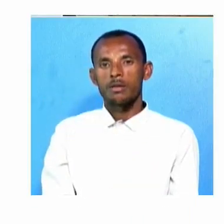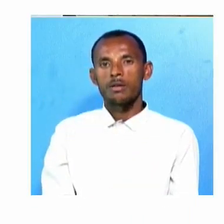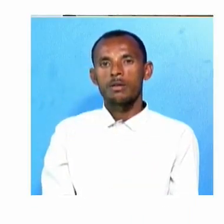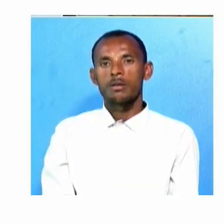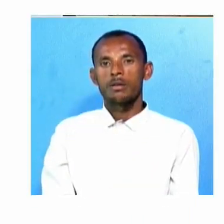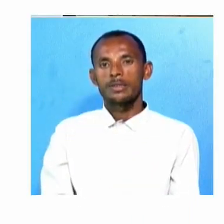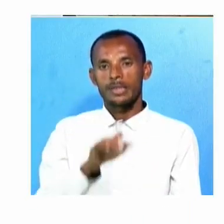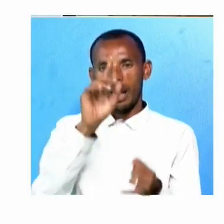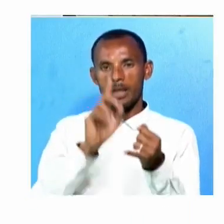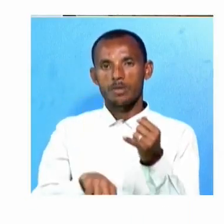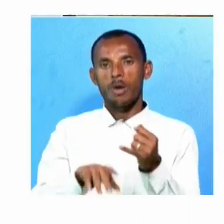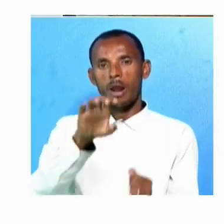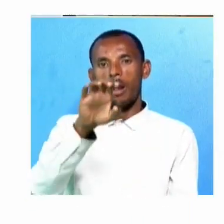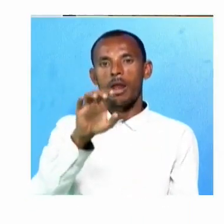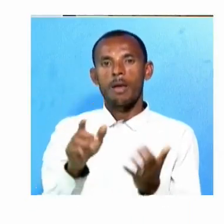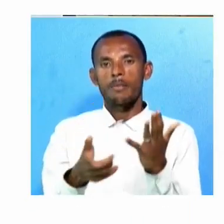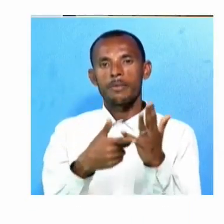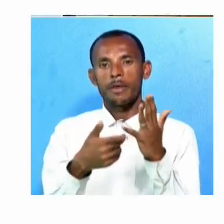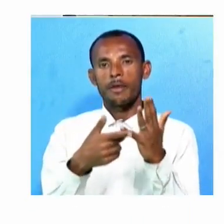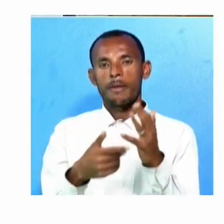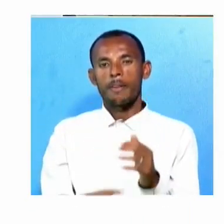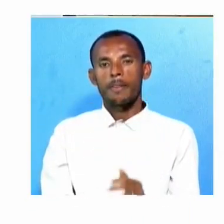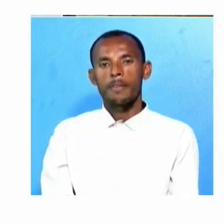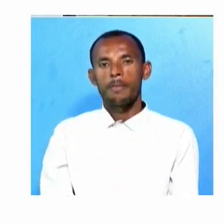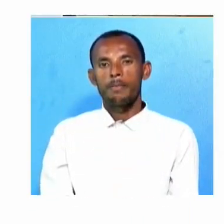Again, the last fifth question.